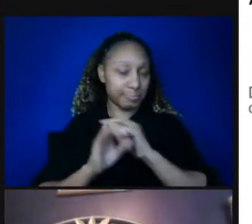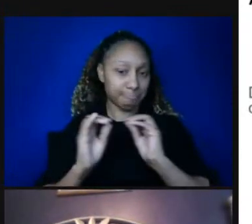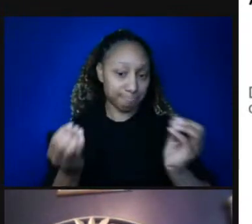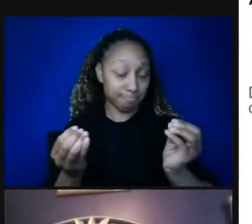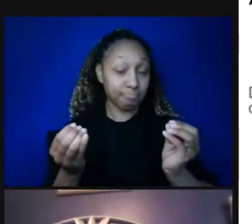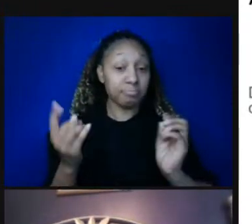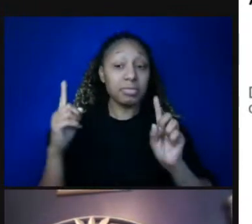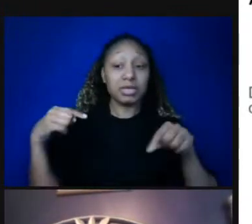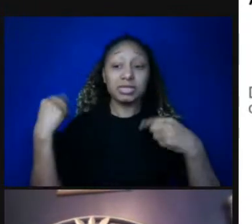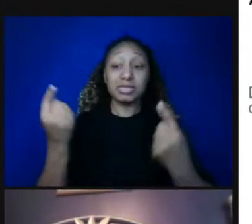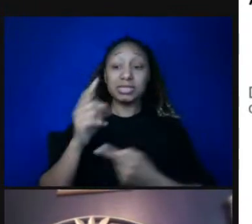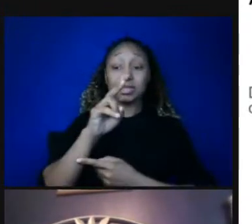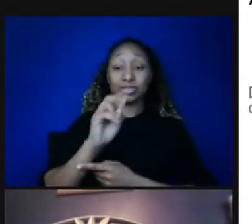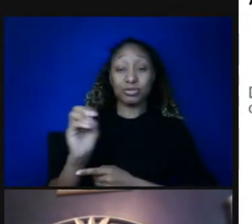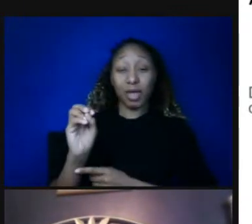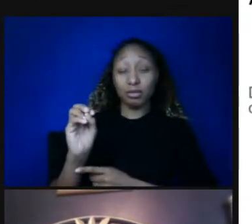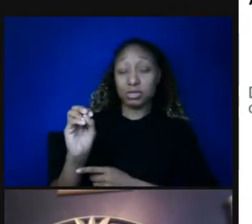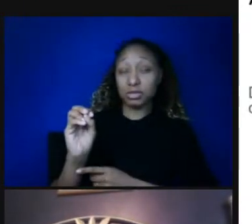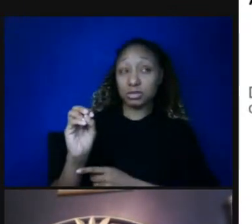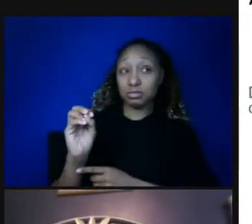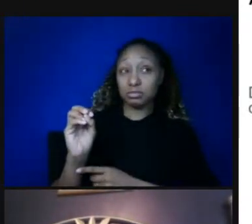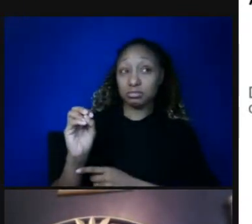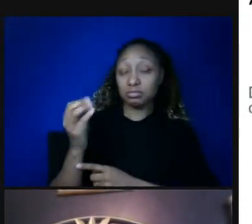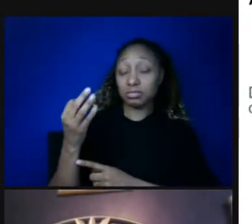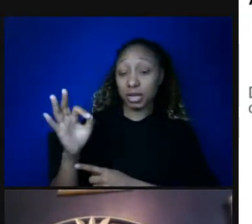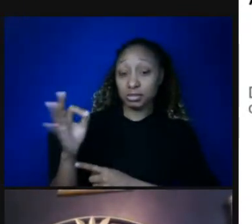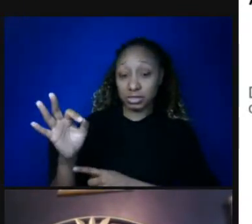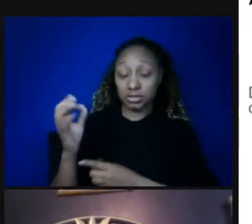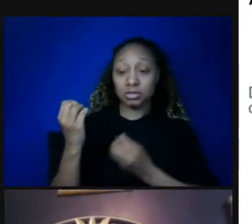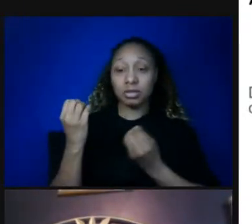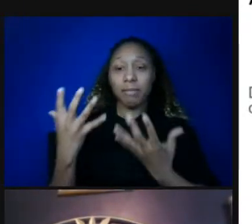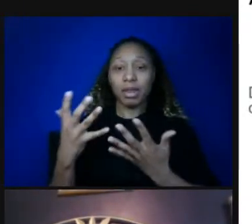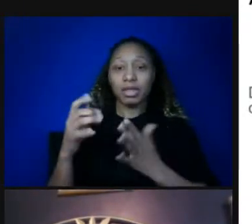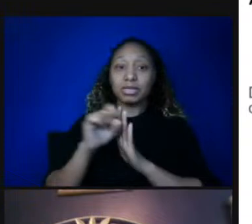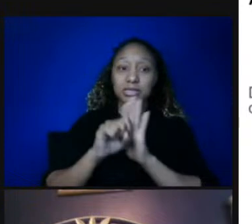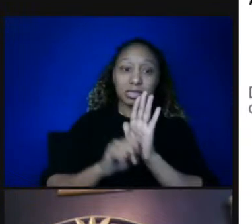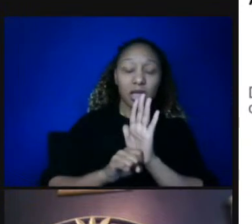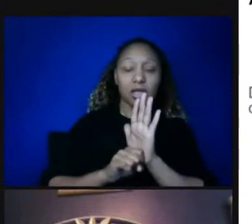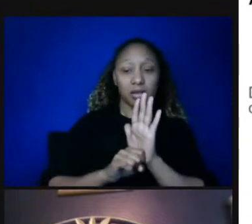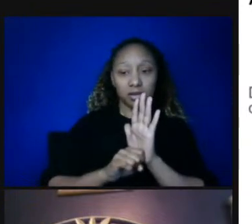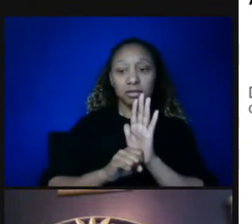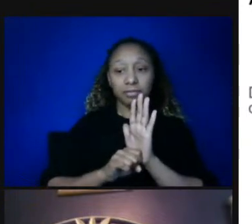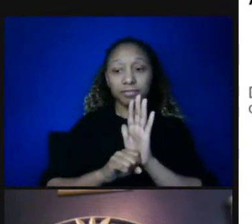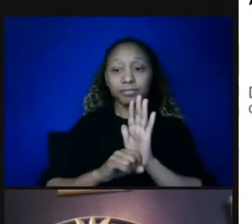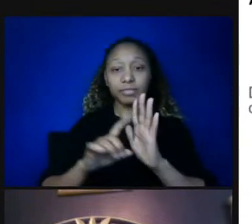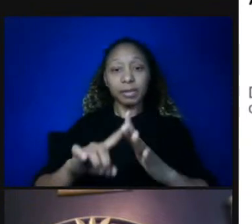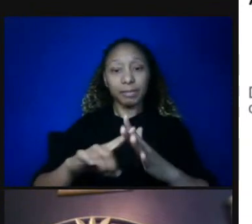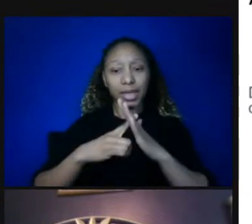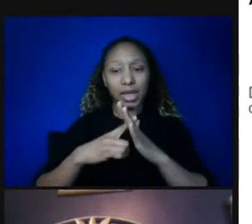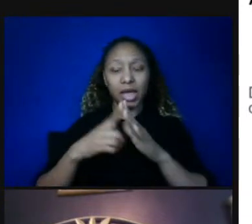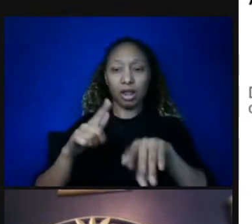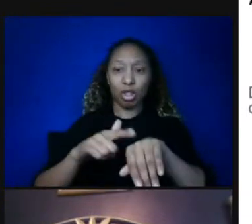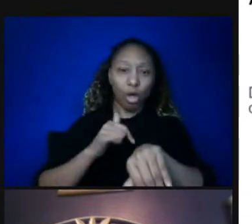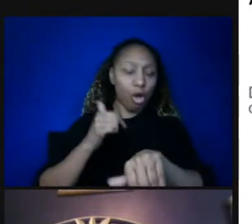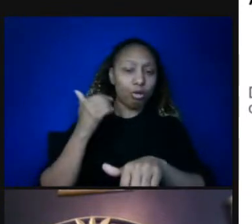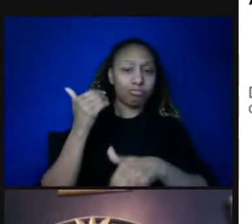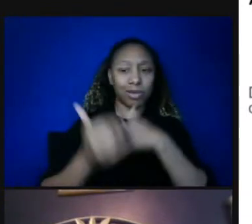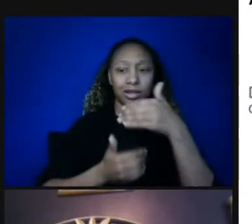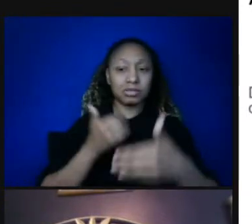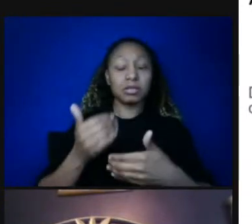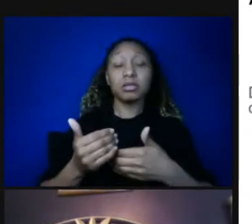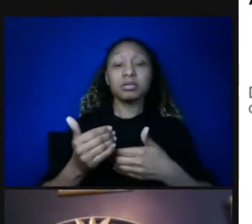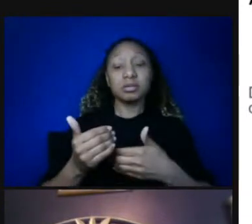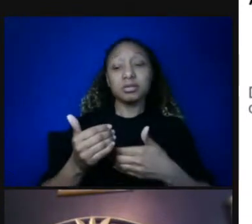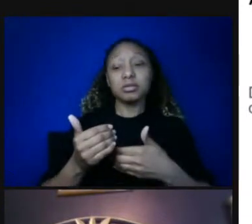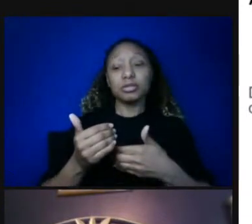Since 2019, many Maryland State Archives began the long process of